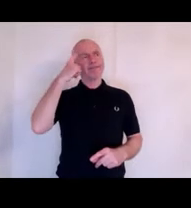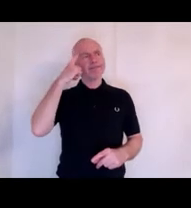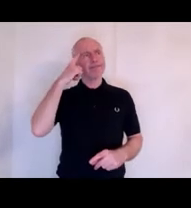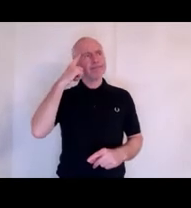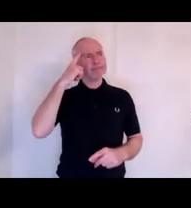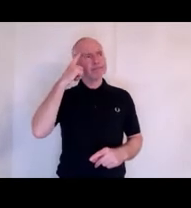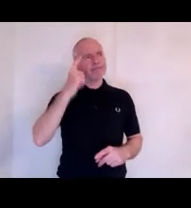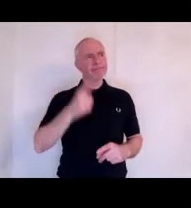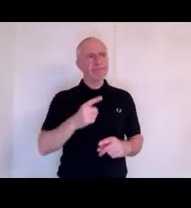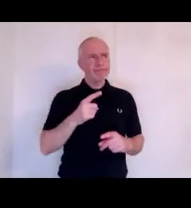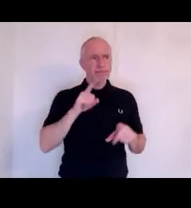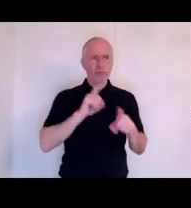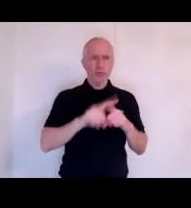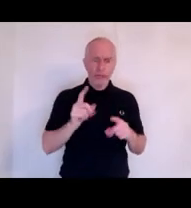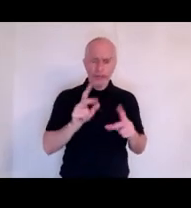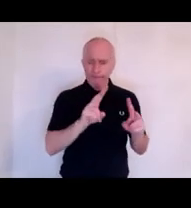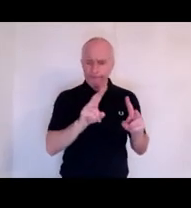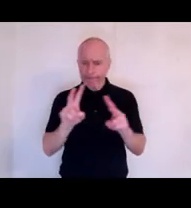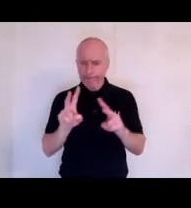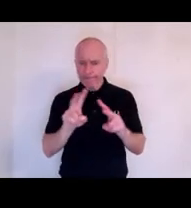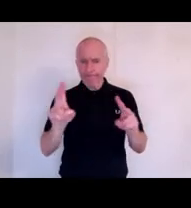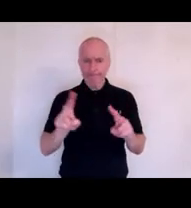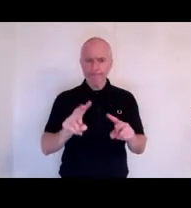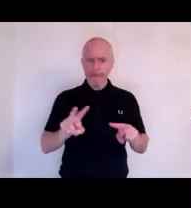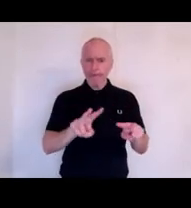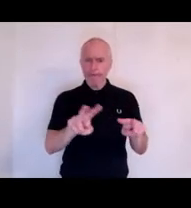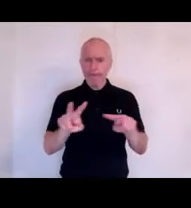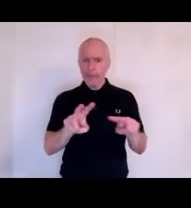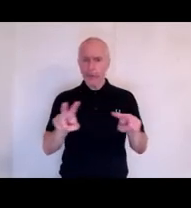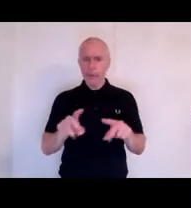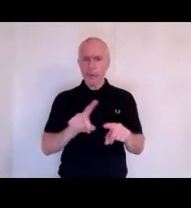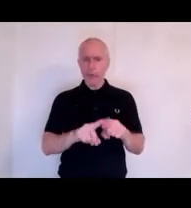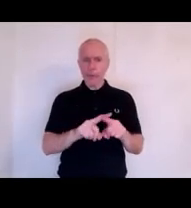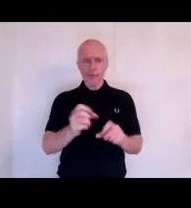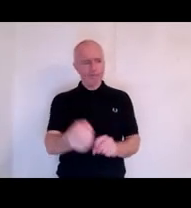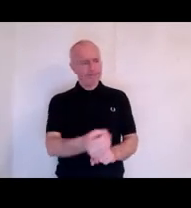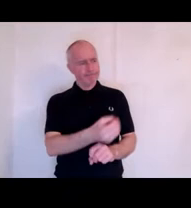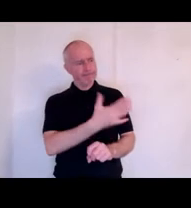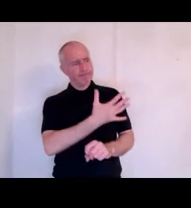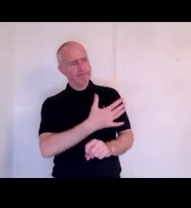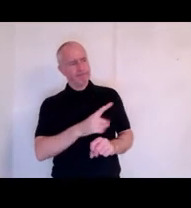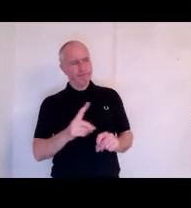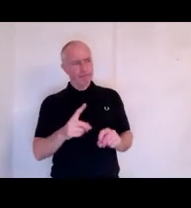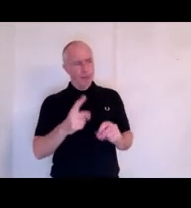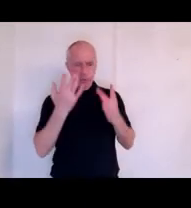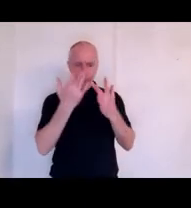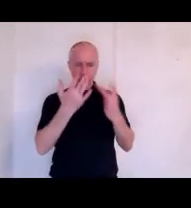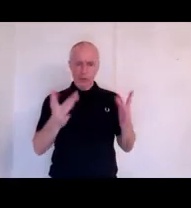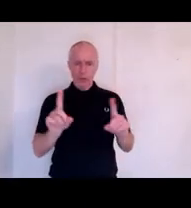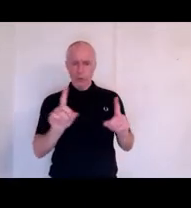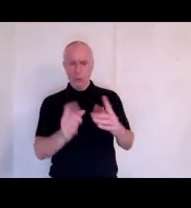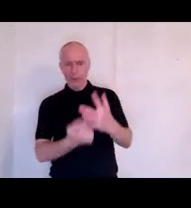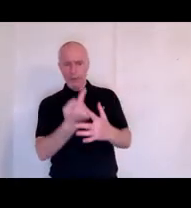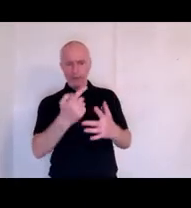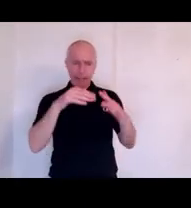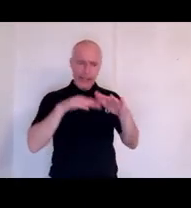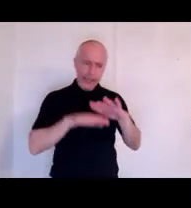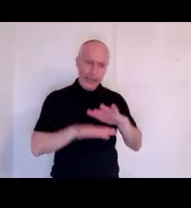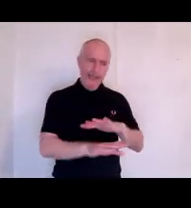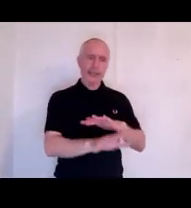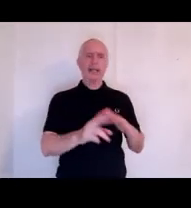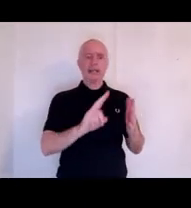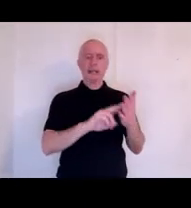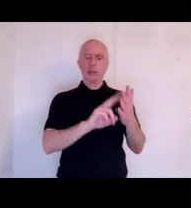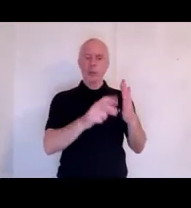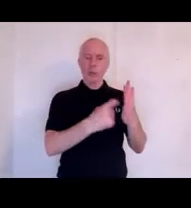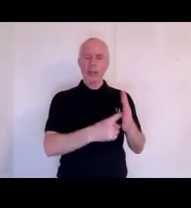videos that I could speak over to explain what's happening inside a nuclear reactor. And I realised that it's quite a challenge